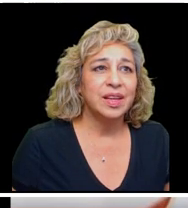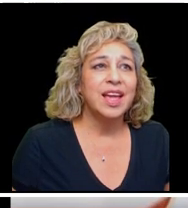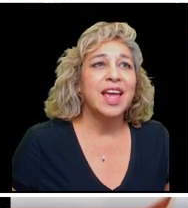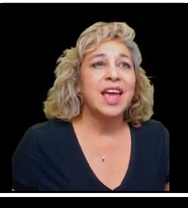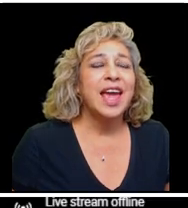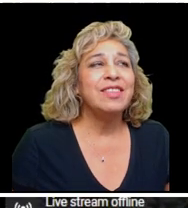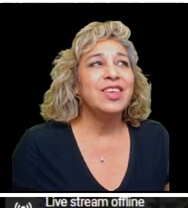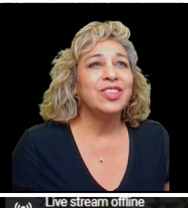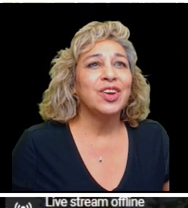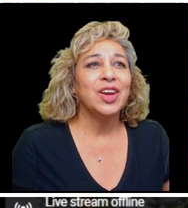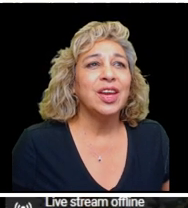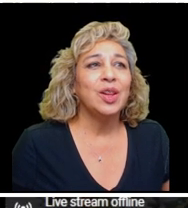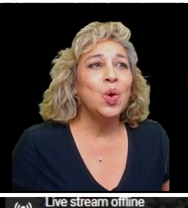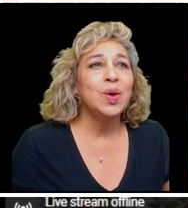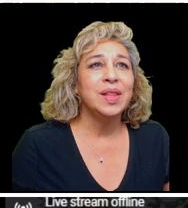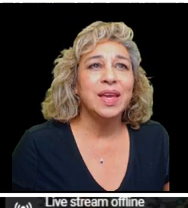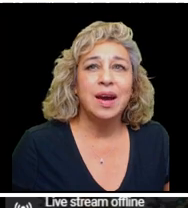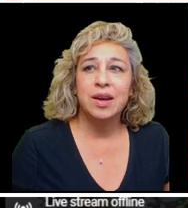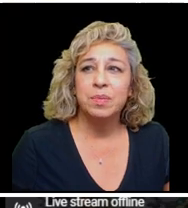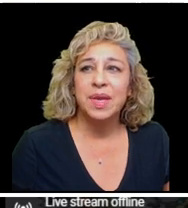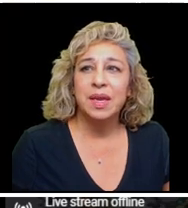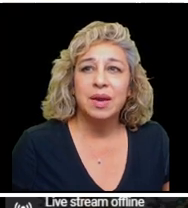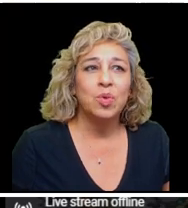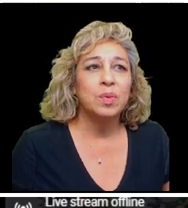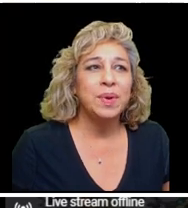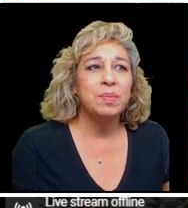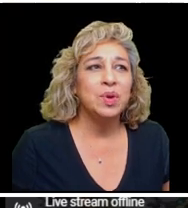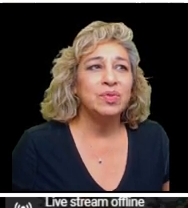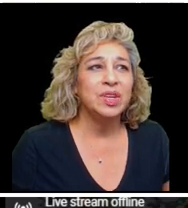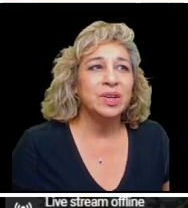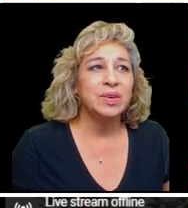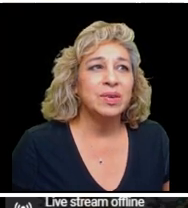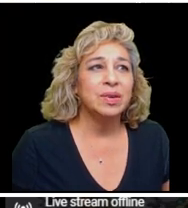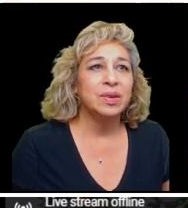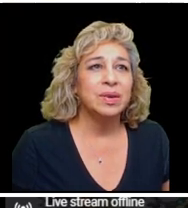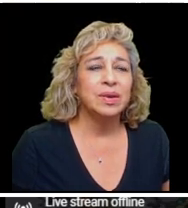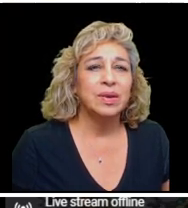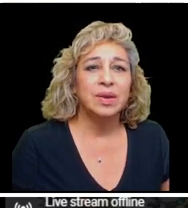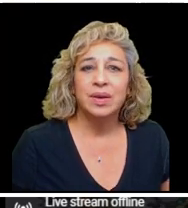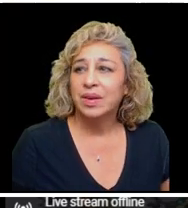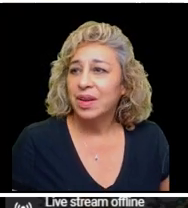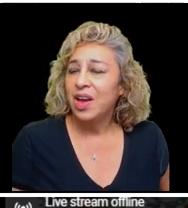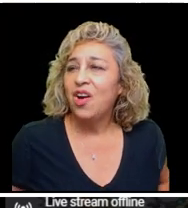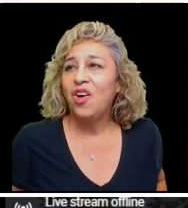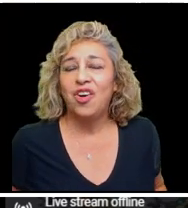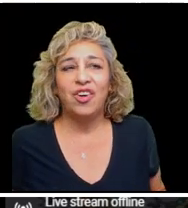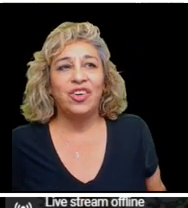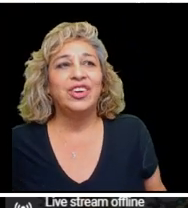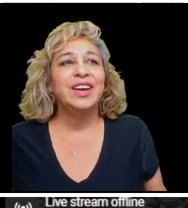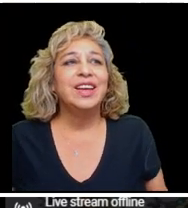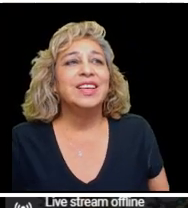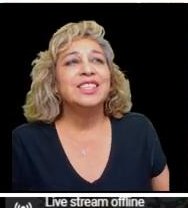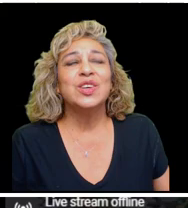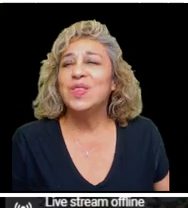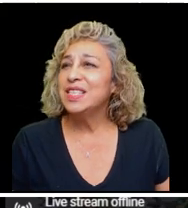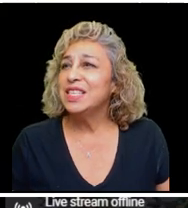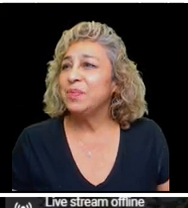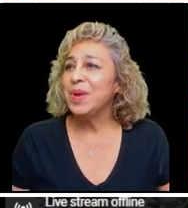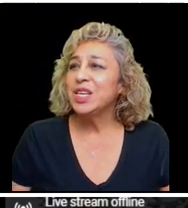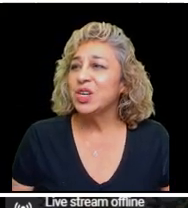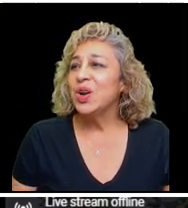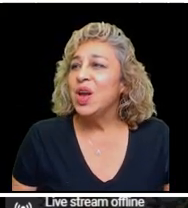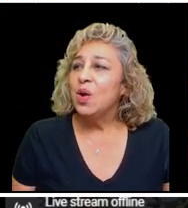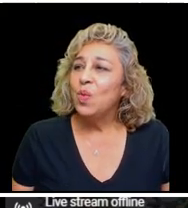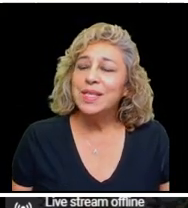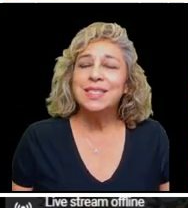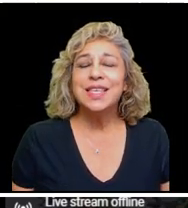and that the local economy will be moved oh so this is a